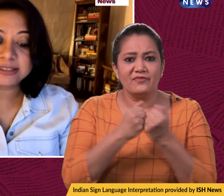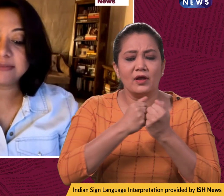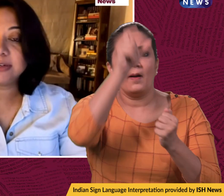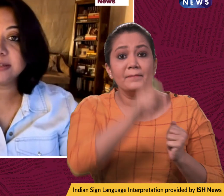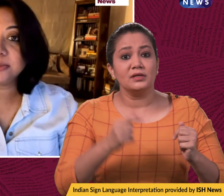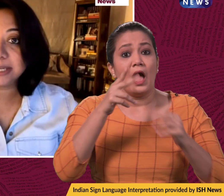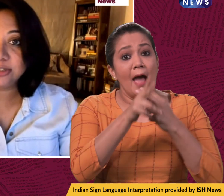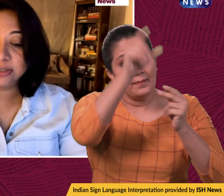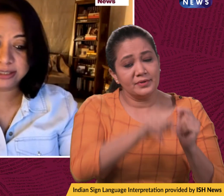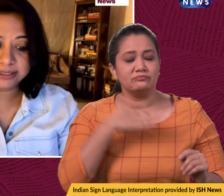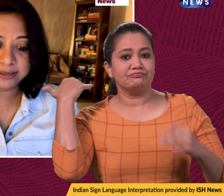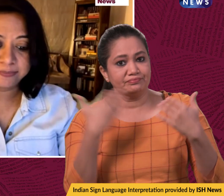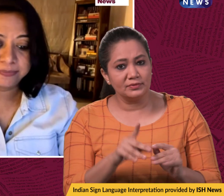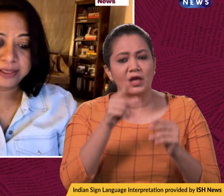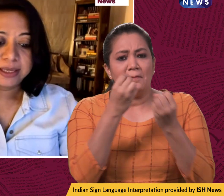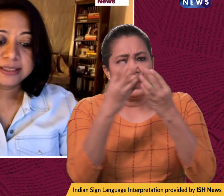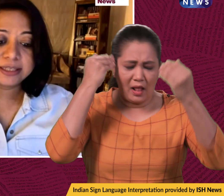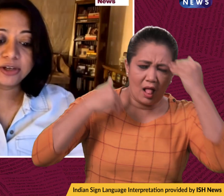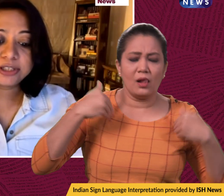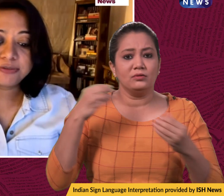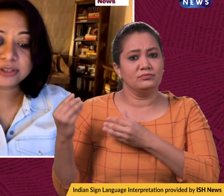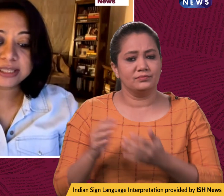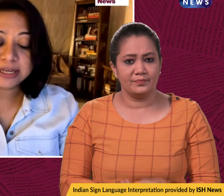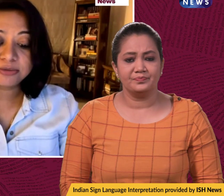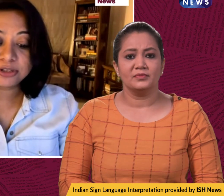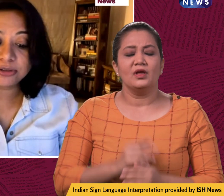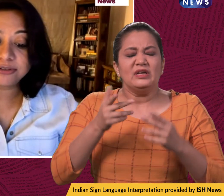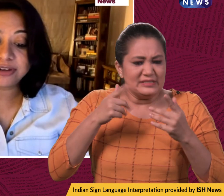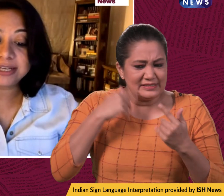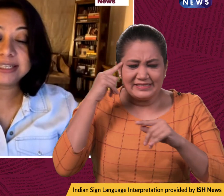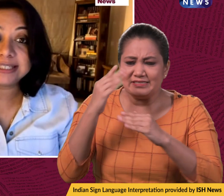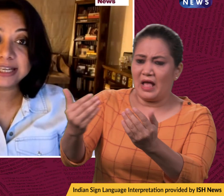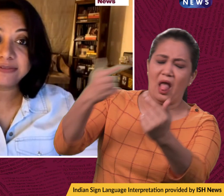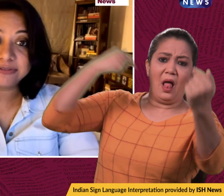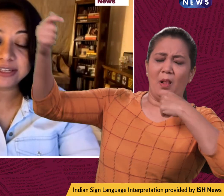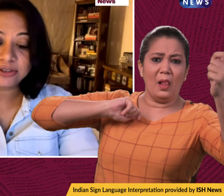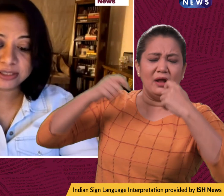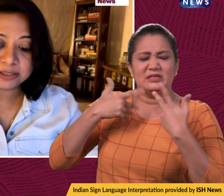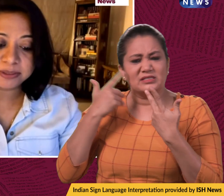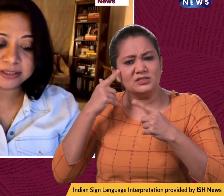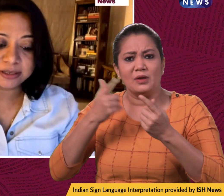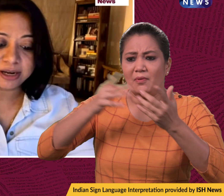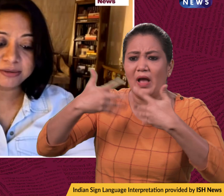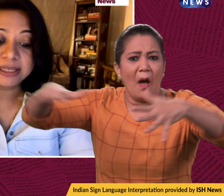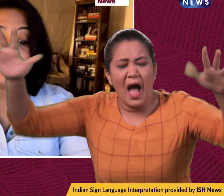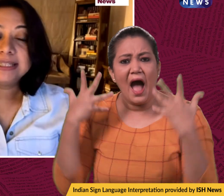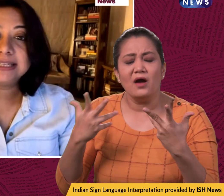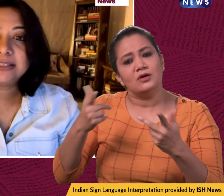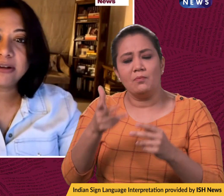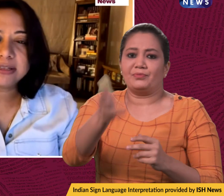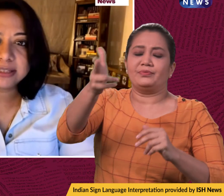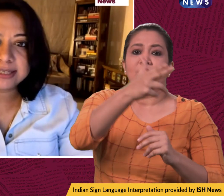was killed and several others were injured, he said. Security forces had to resort to firing in self-defence to disperse the crowd.